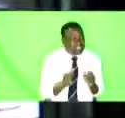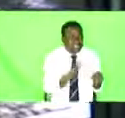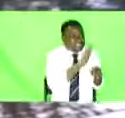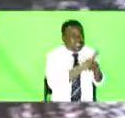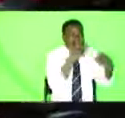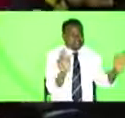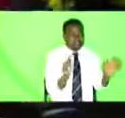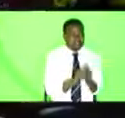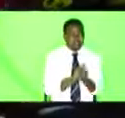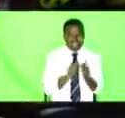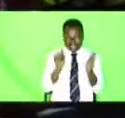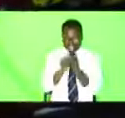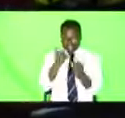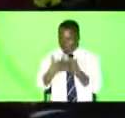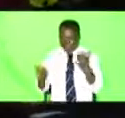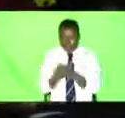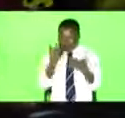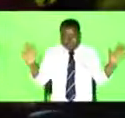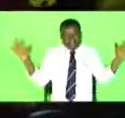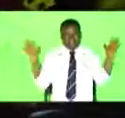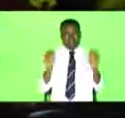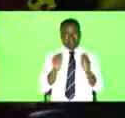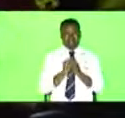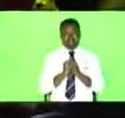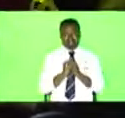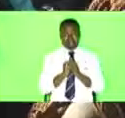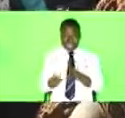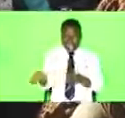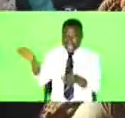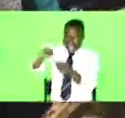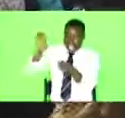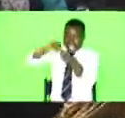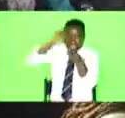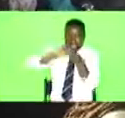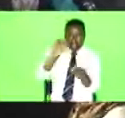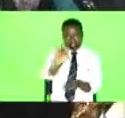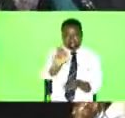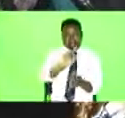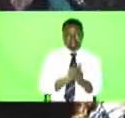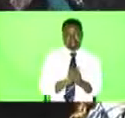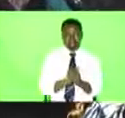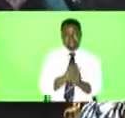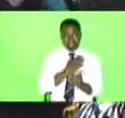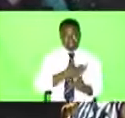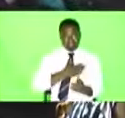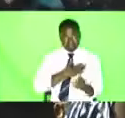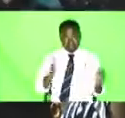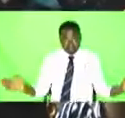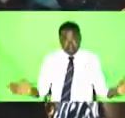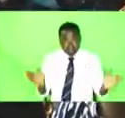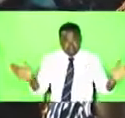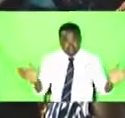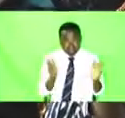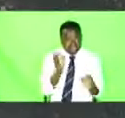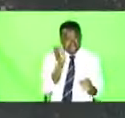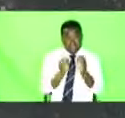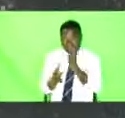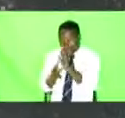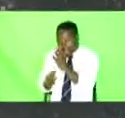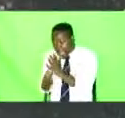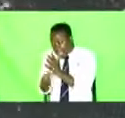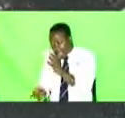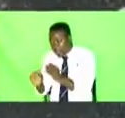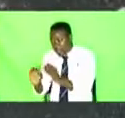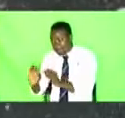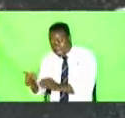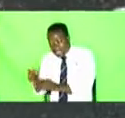This is the gospel. No additives. I want to encourage you. If you have any oil in your